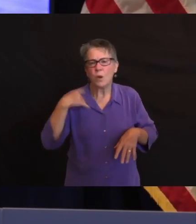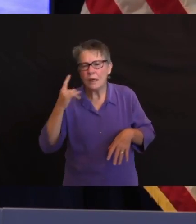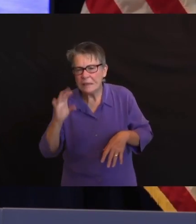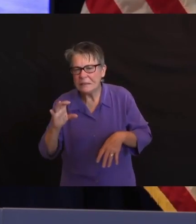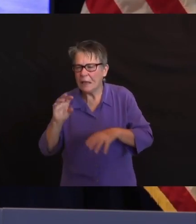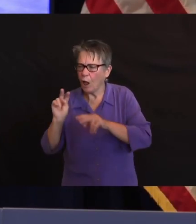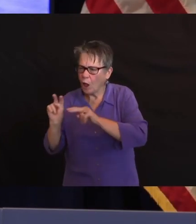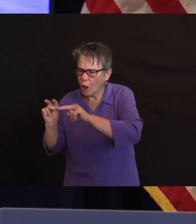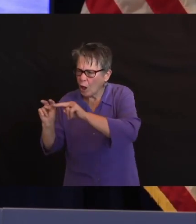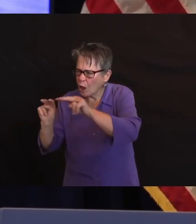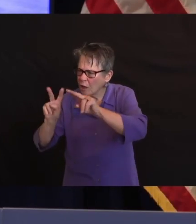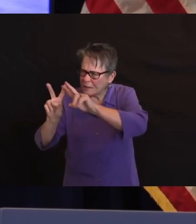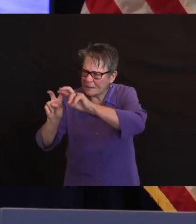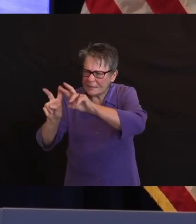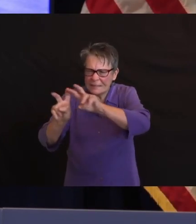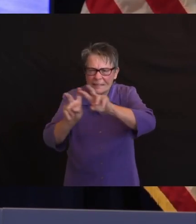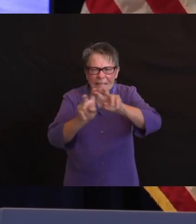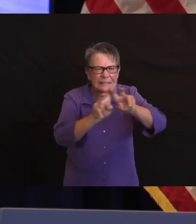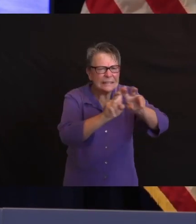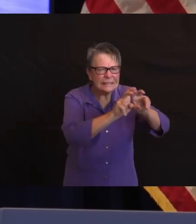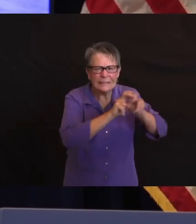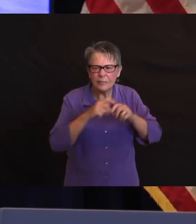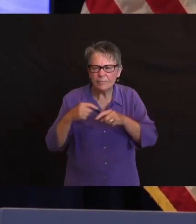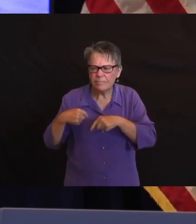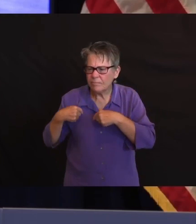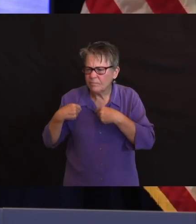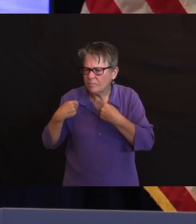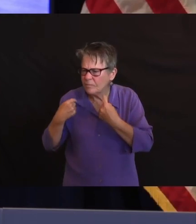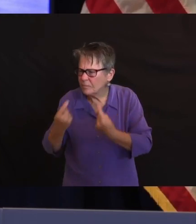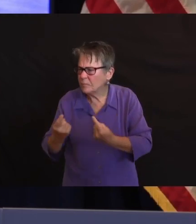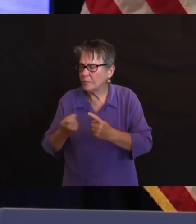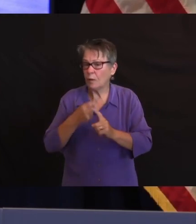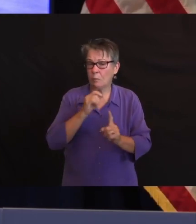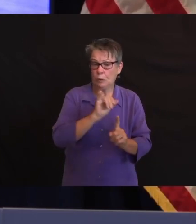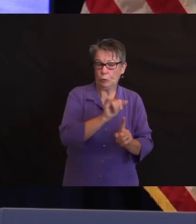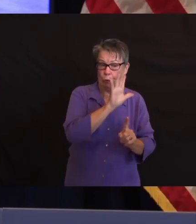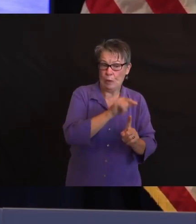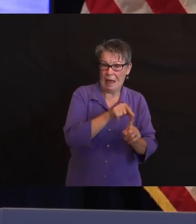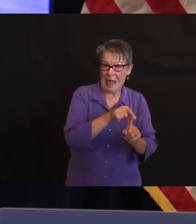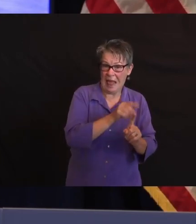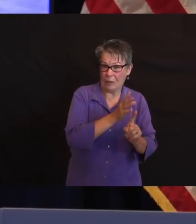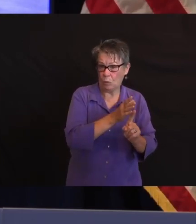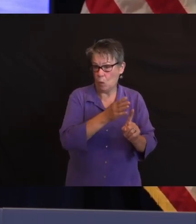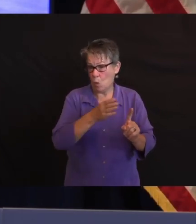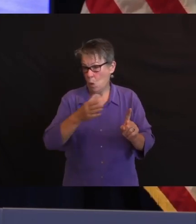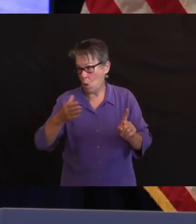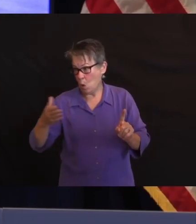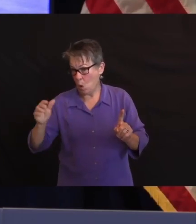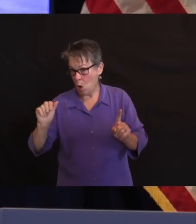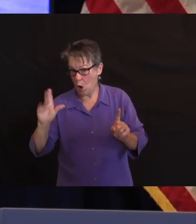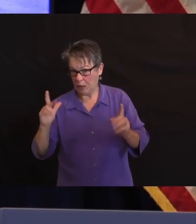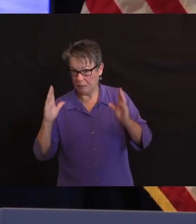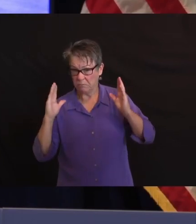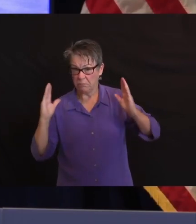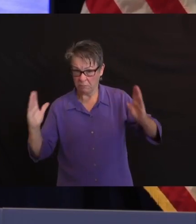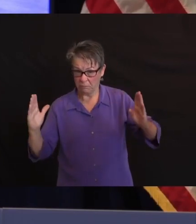August 12th. New Jersey reports the second highest seroprevalence at